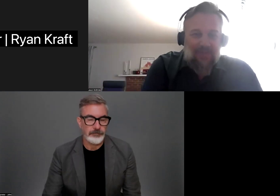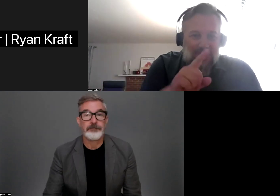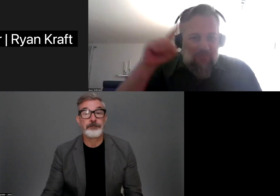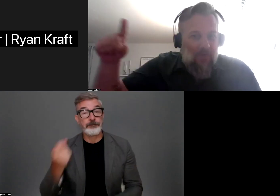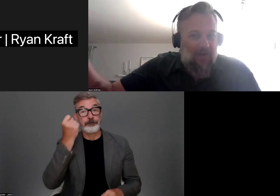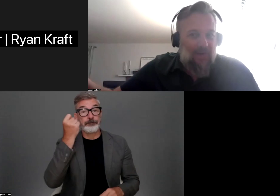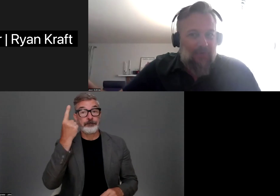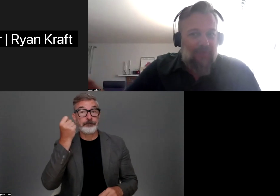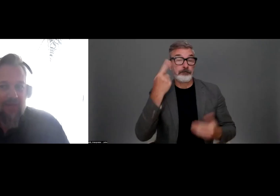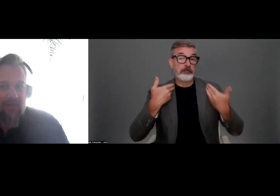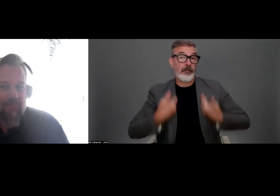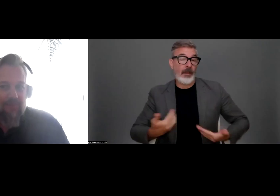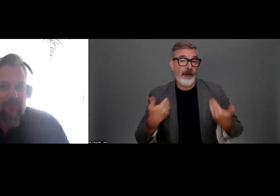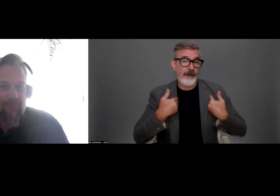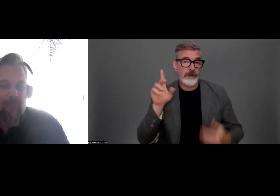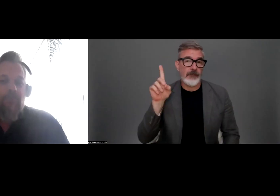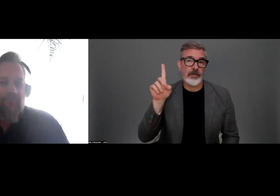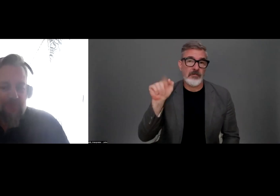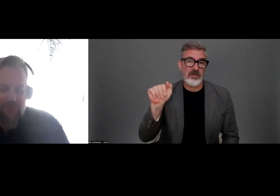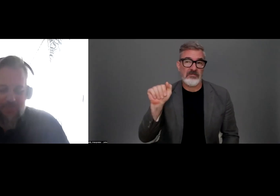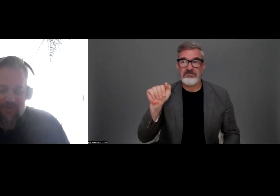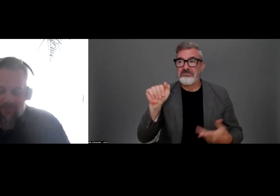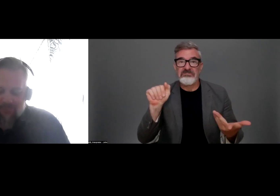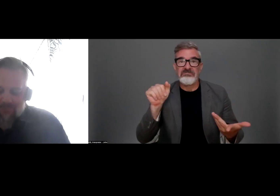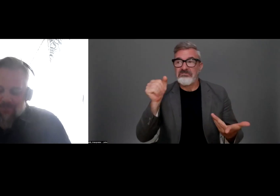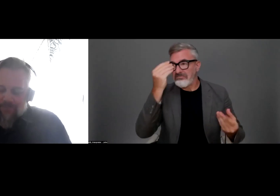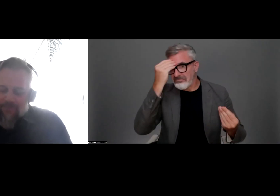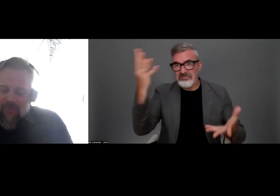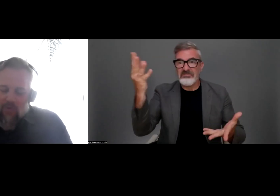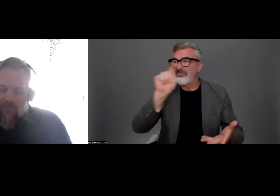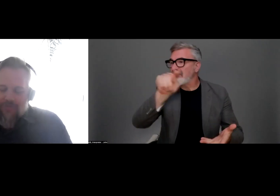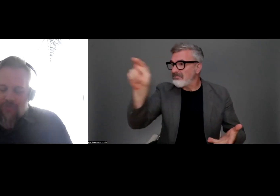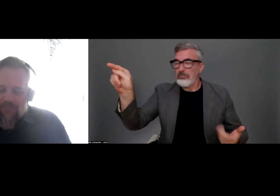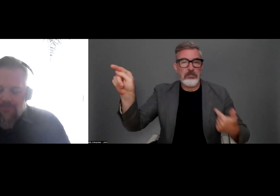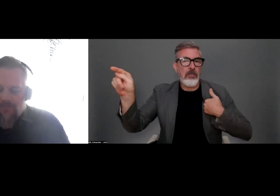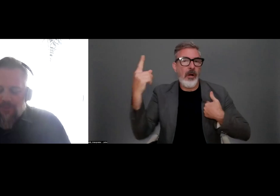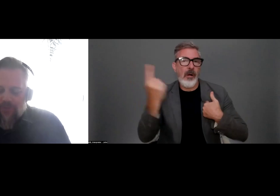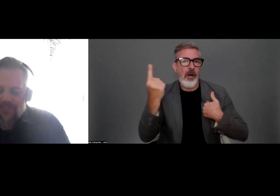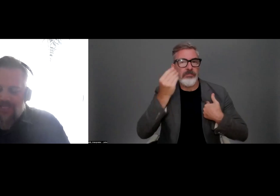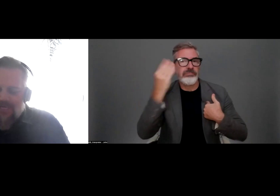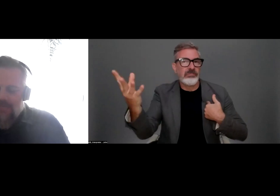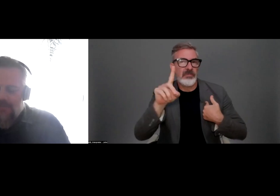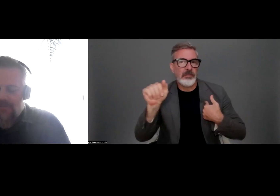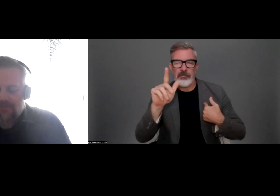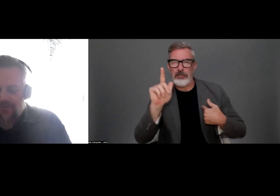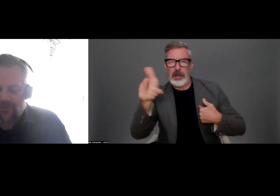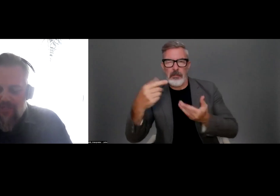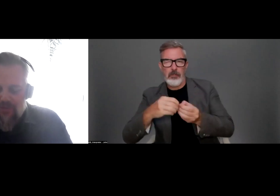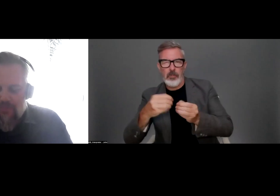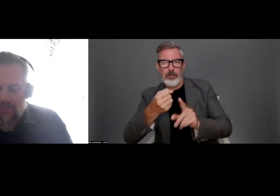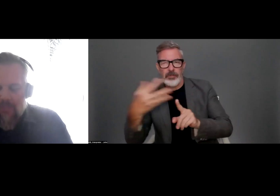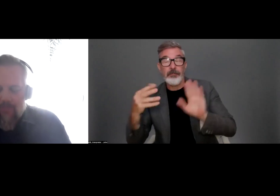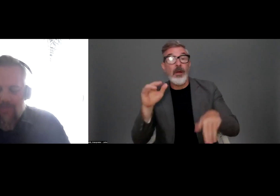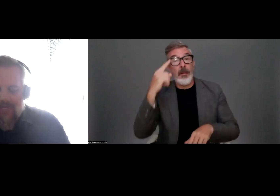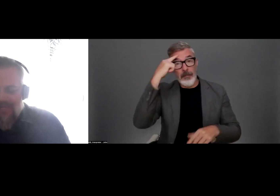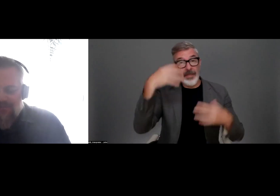disability, and I'll tell you why I bring that up in just a minute. Also, according to the Canadian Mental Health